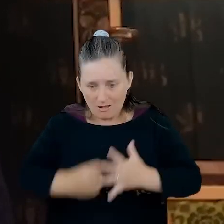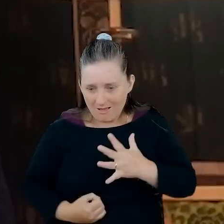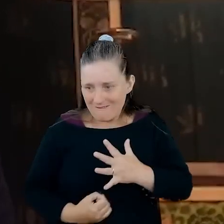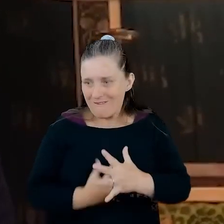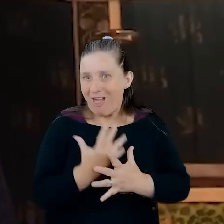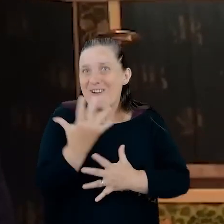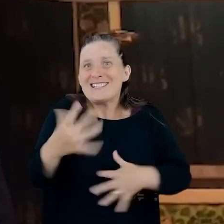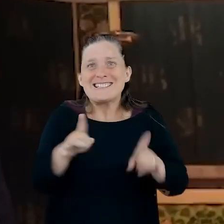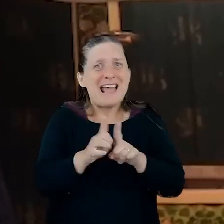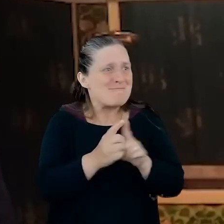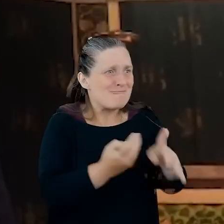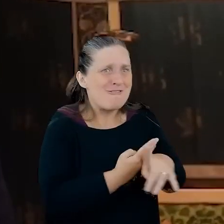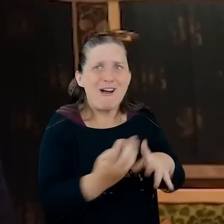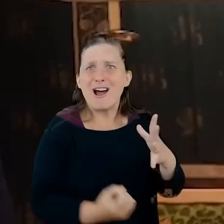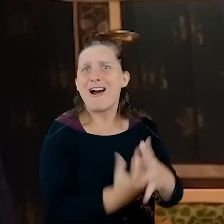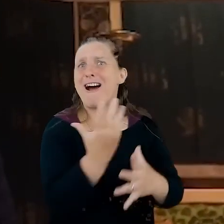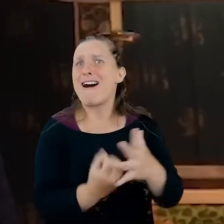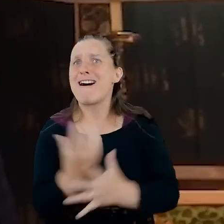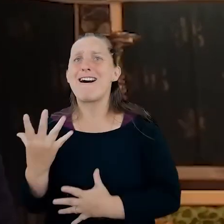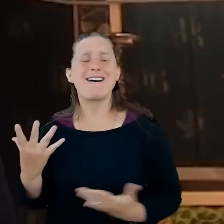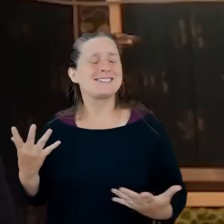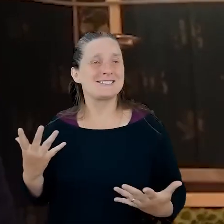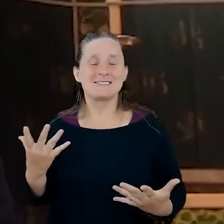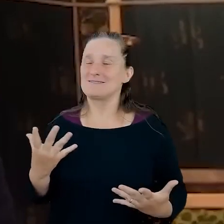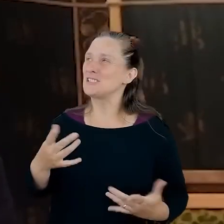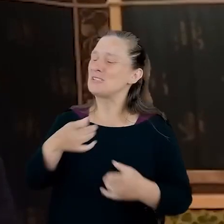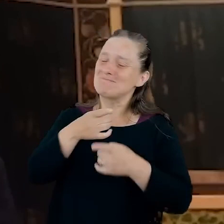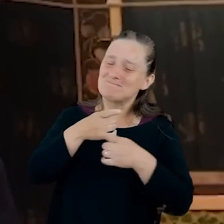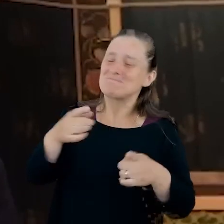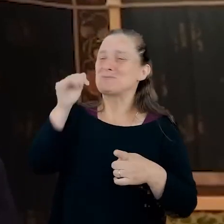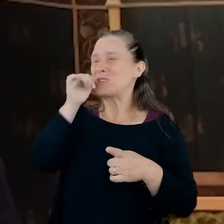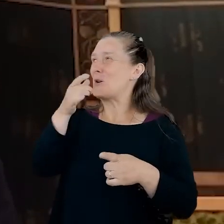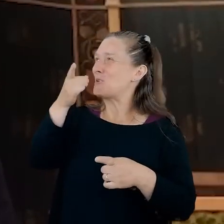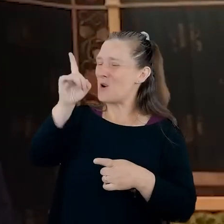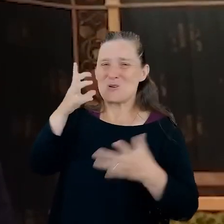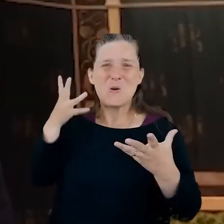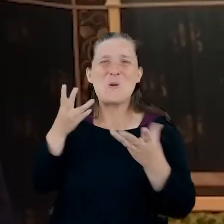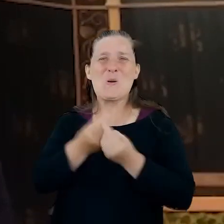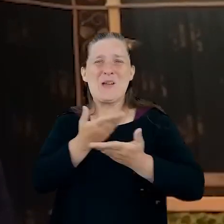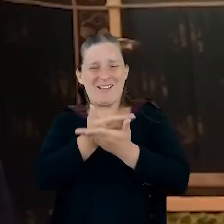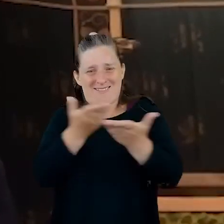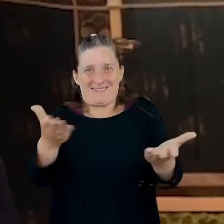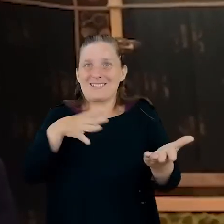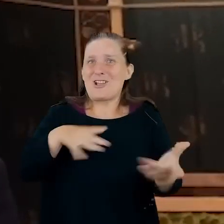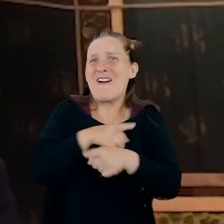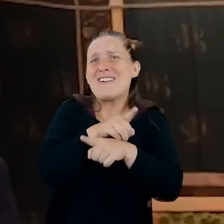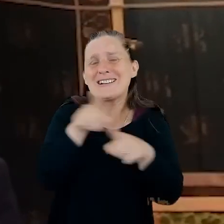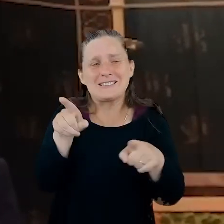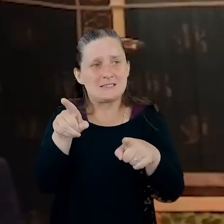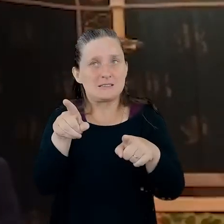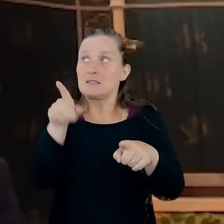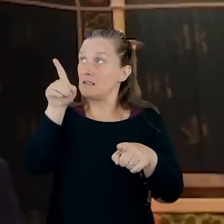grass. And it shall be known that the hand of the Lord is with his servants and his indignation against his